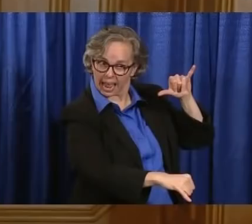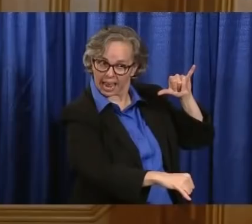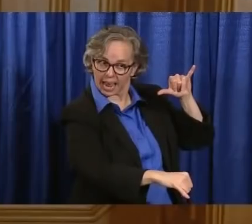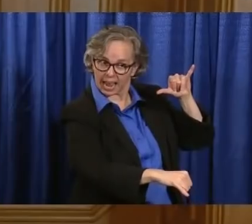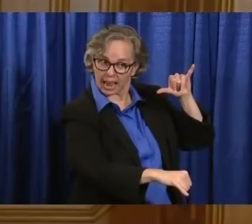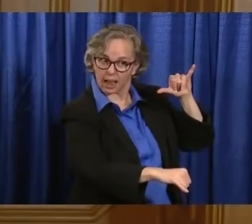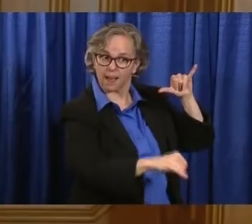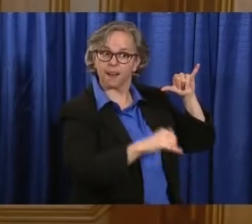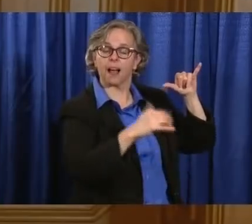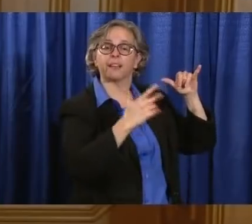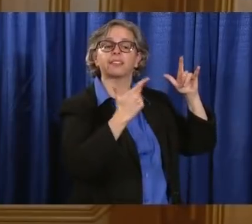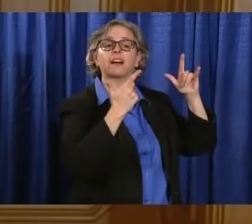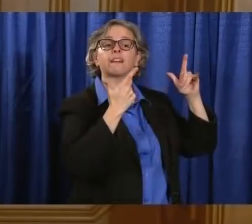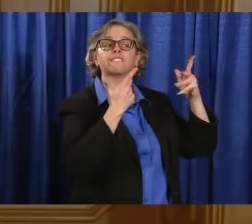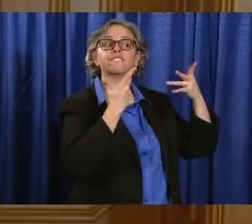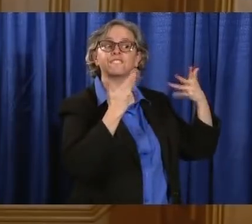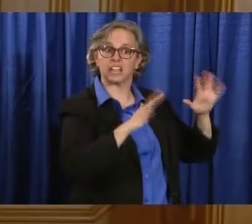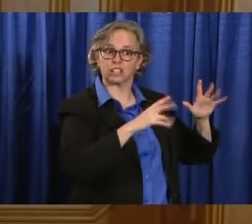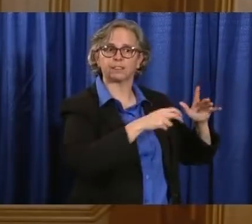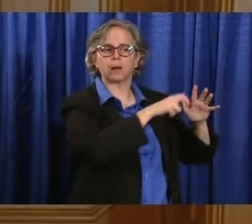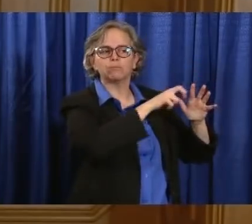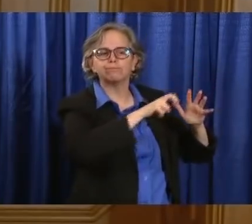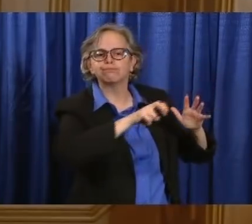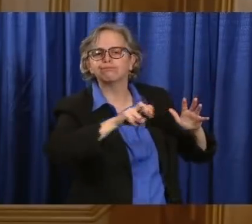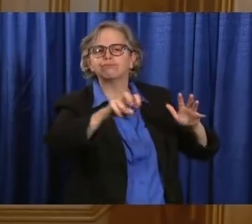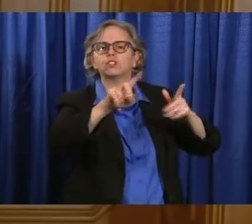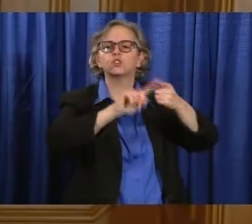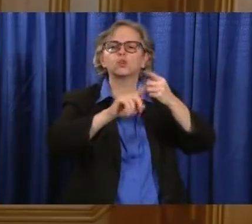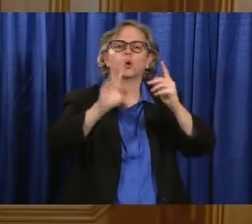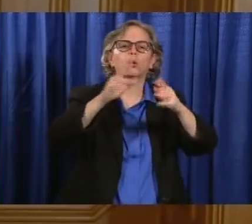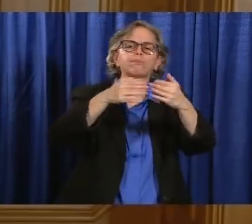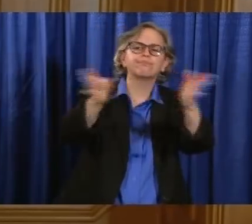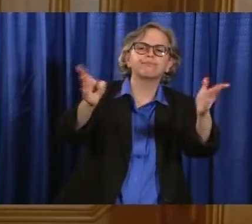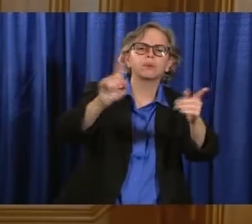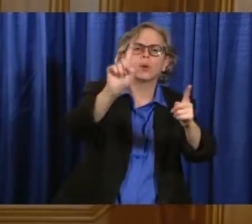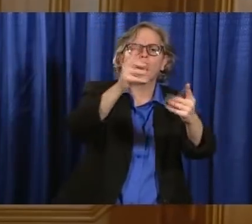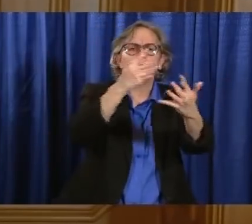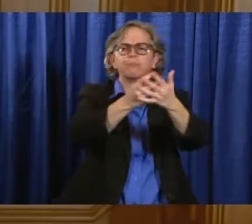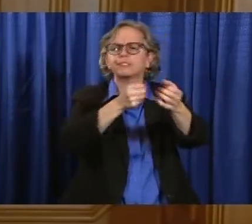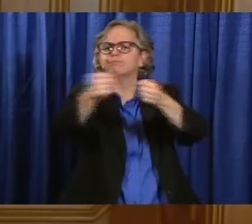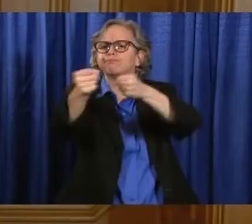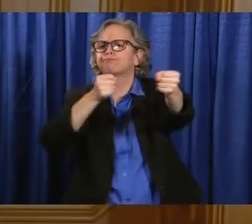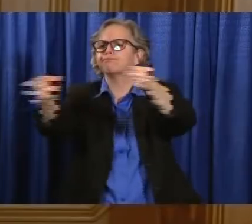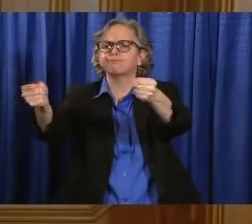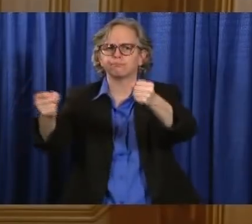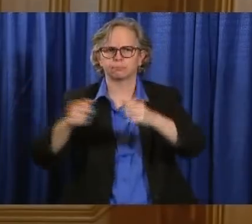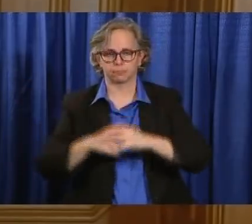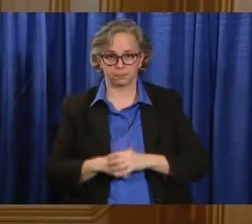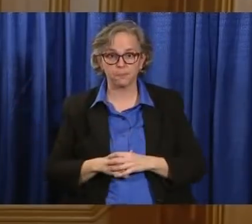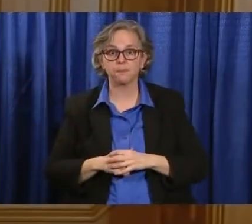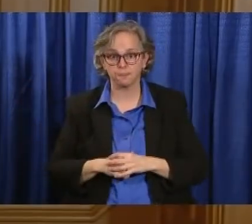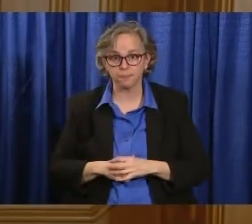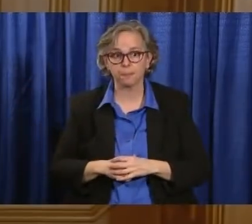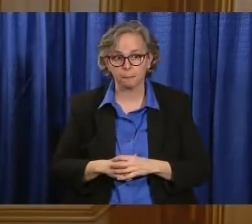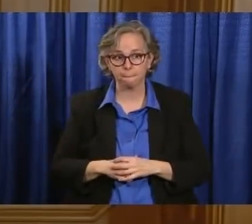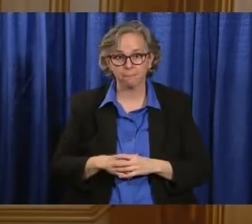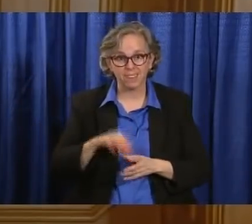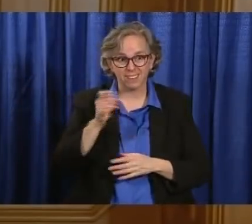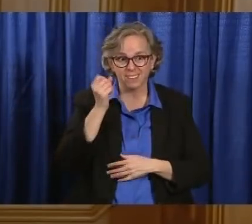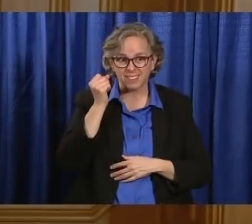steps that are taken. But there's no system that is